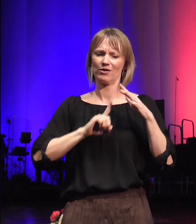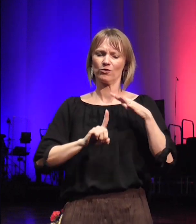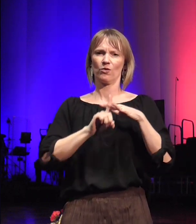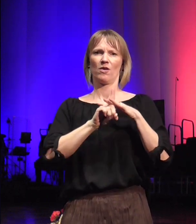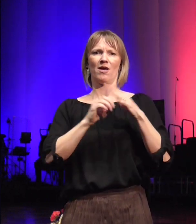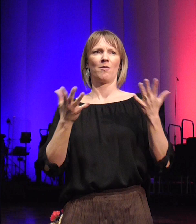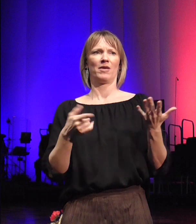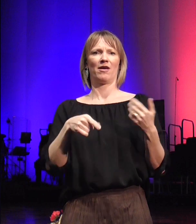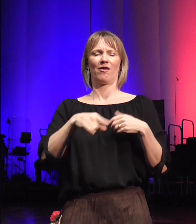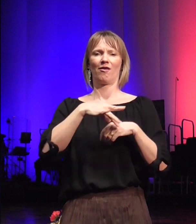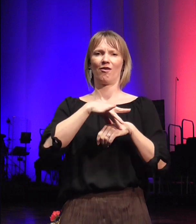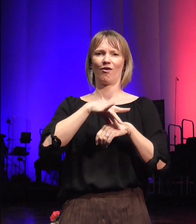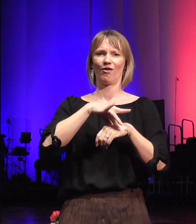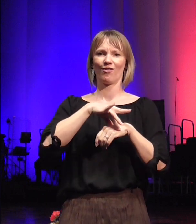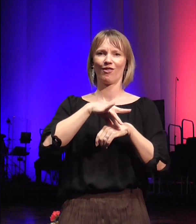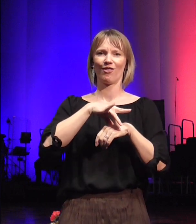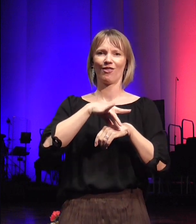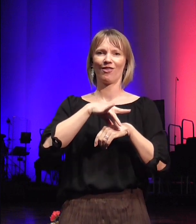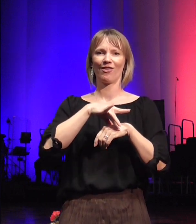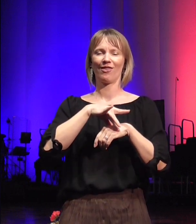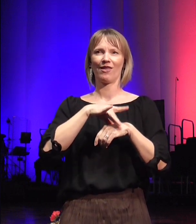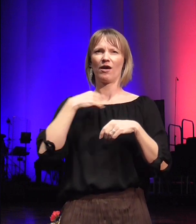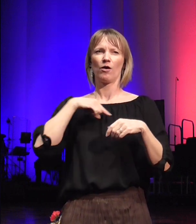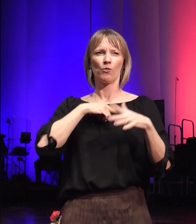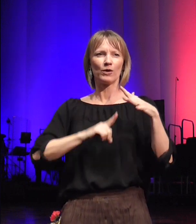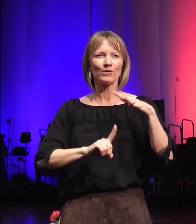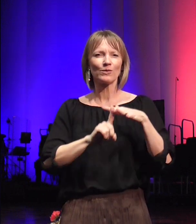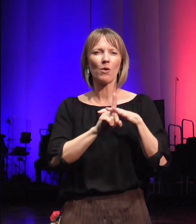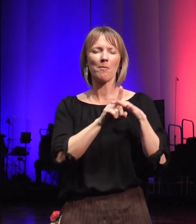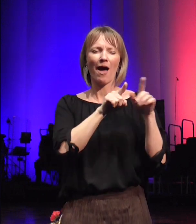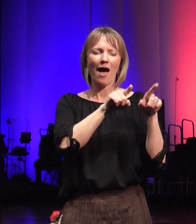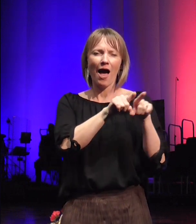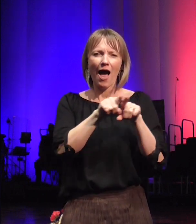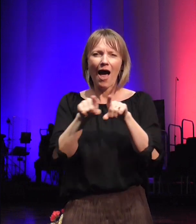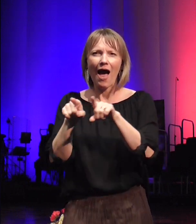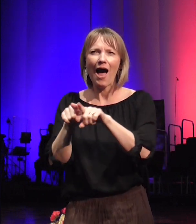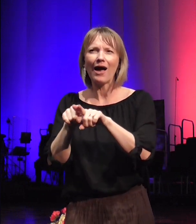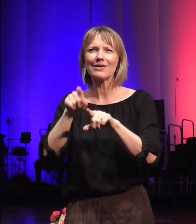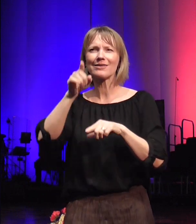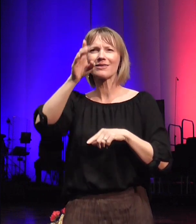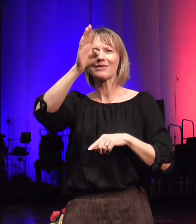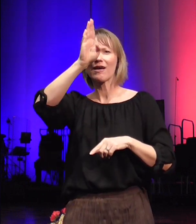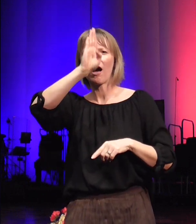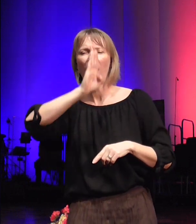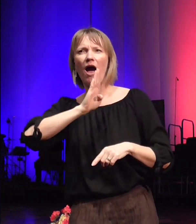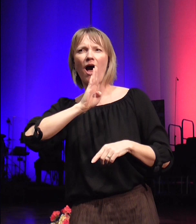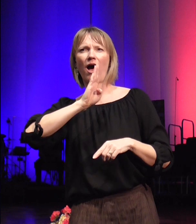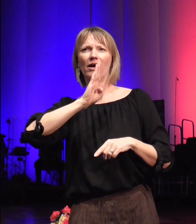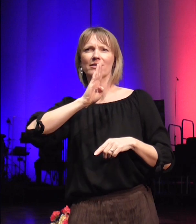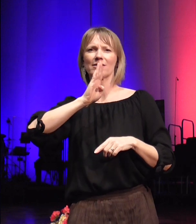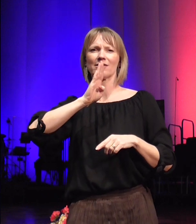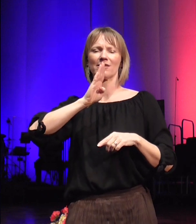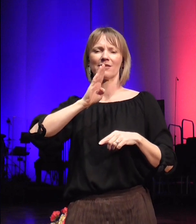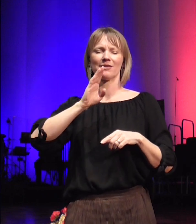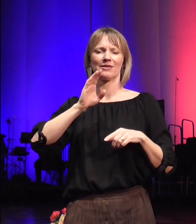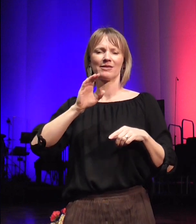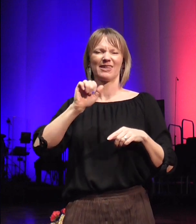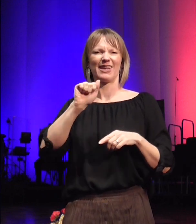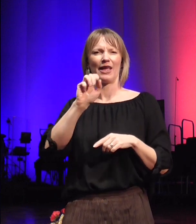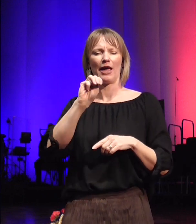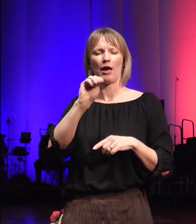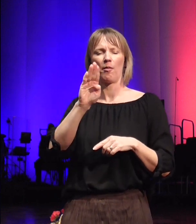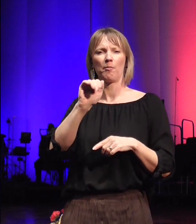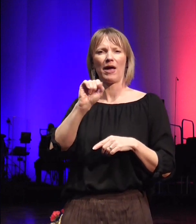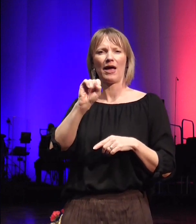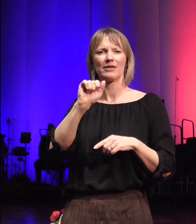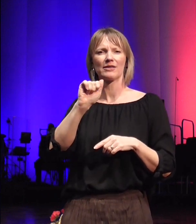planet Earth. That we are showing up as God's ambassadors to everyone